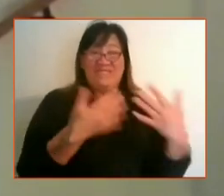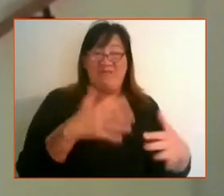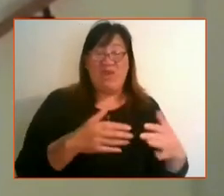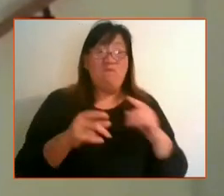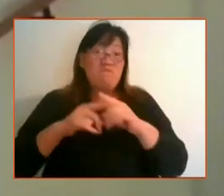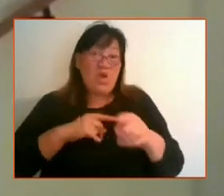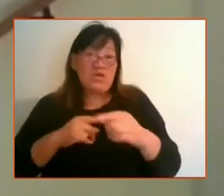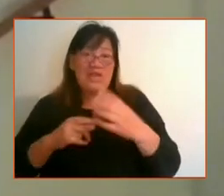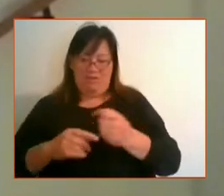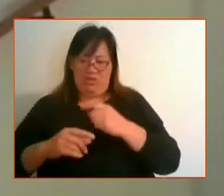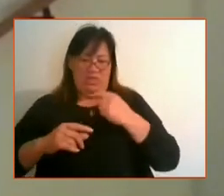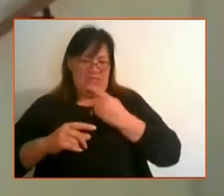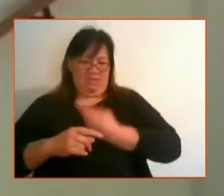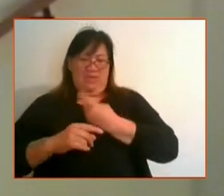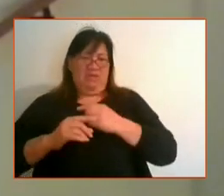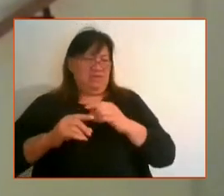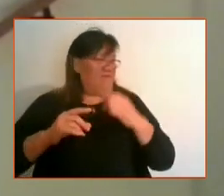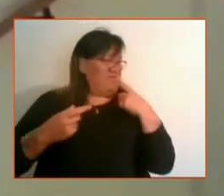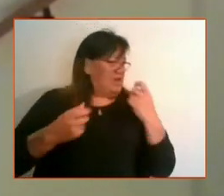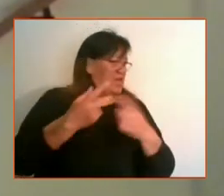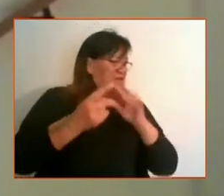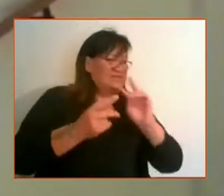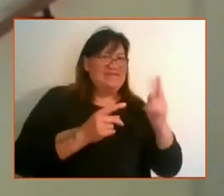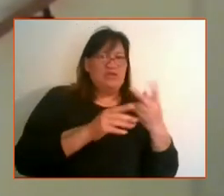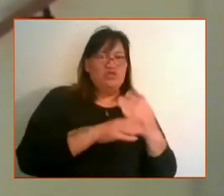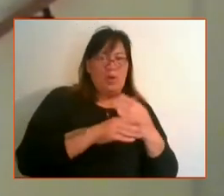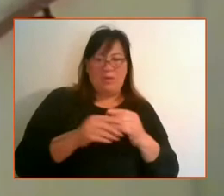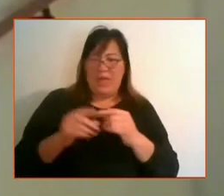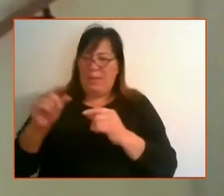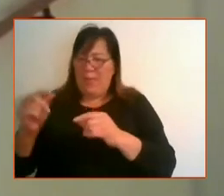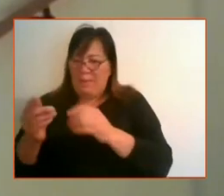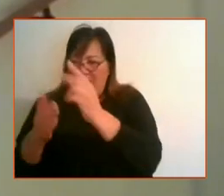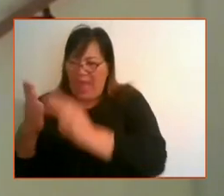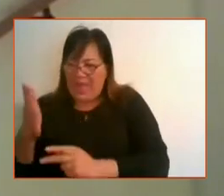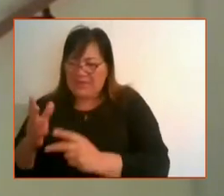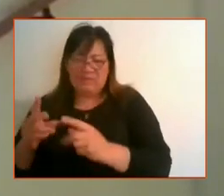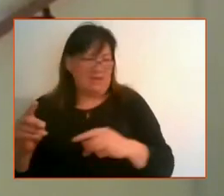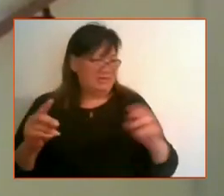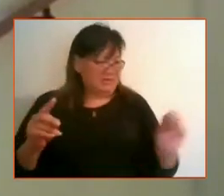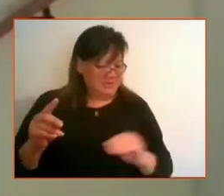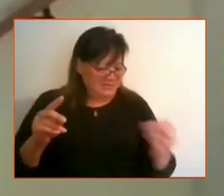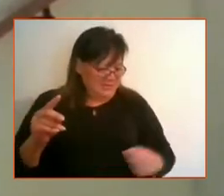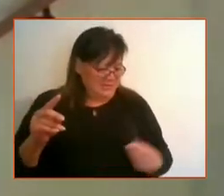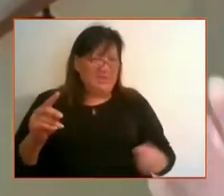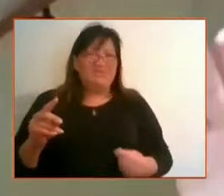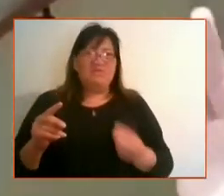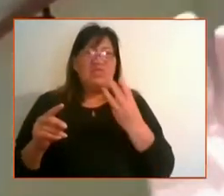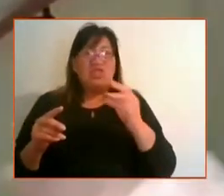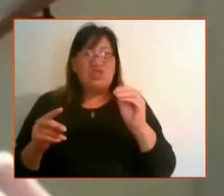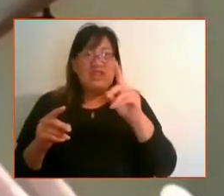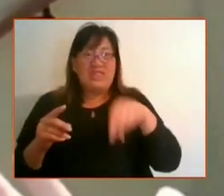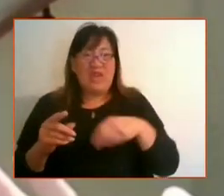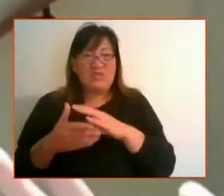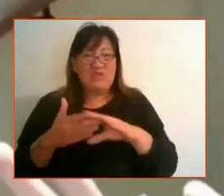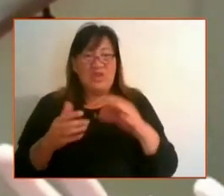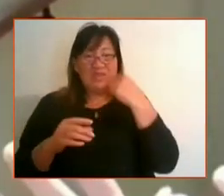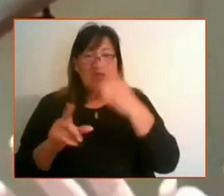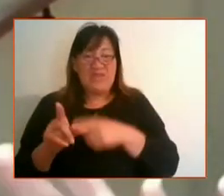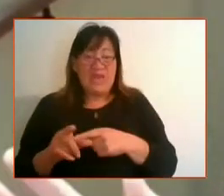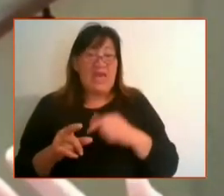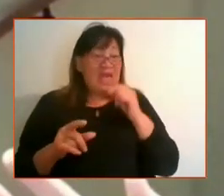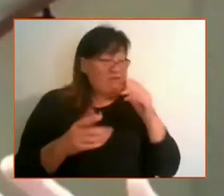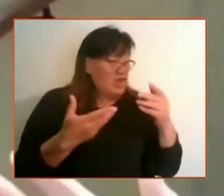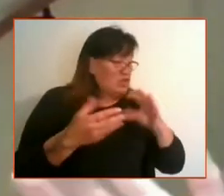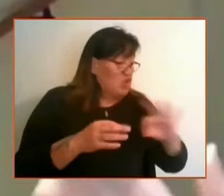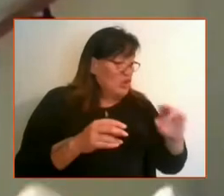supplement their income outside of the sector and earn a median income of $35,000 a year. Now, you take out that supplementary work and it's more like